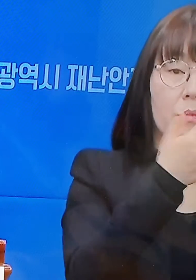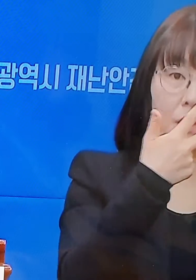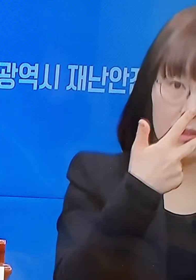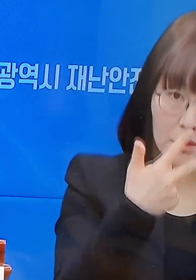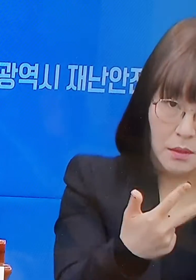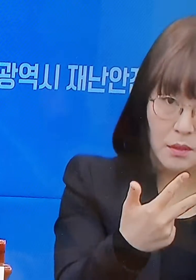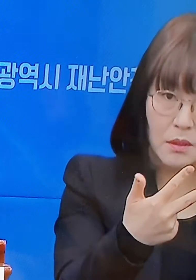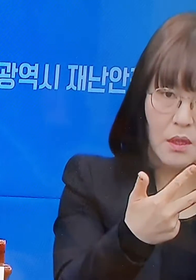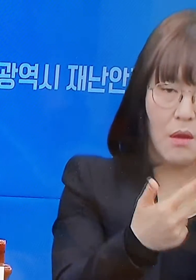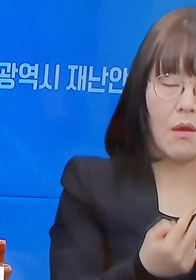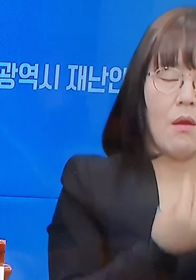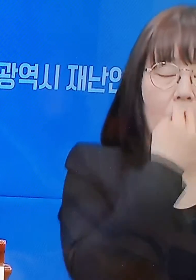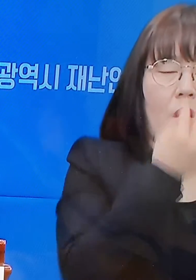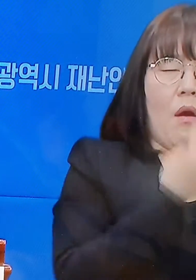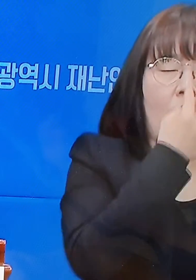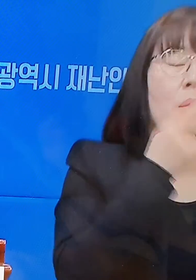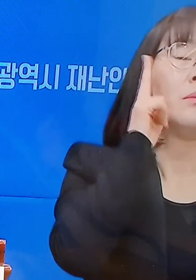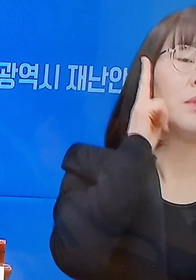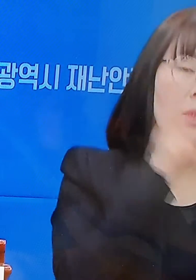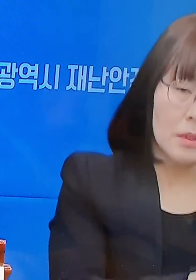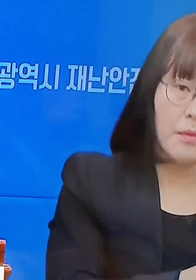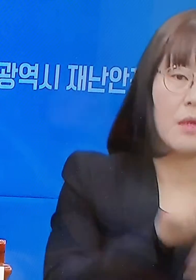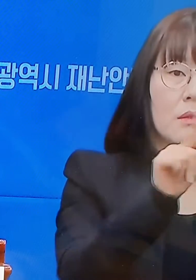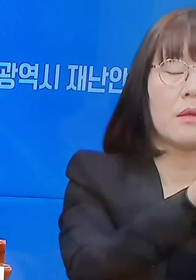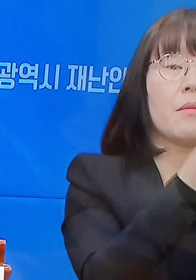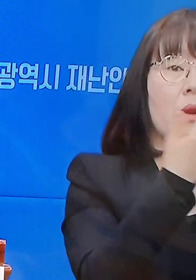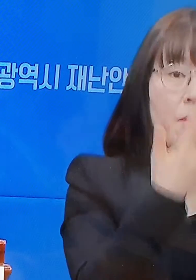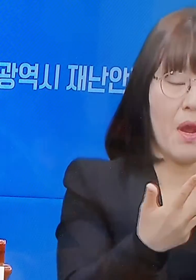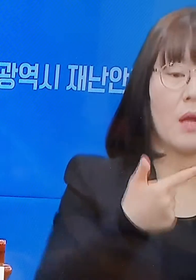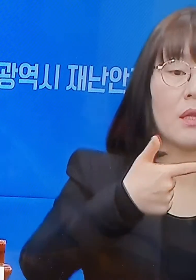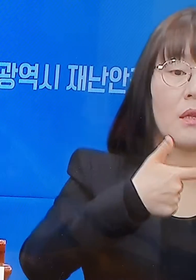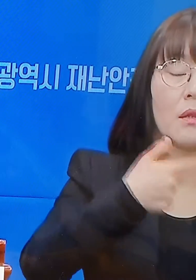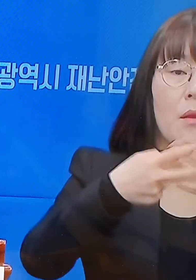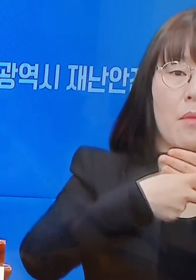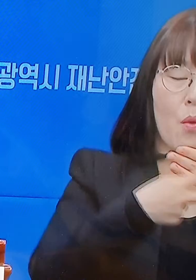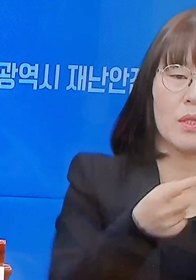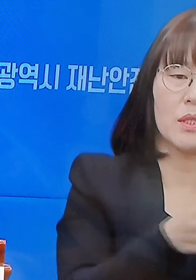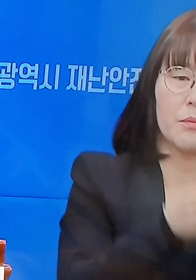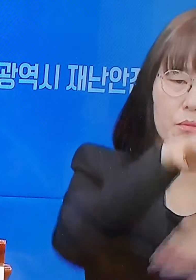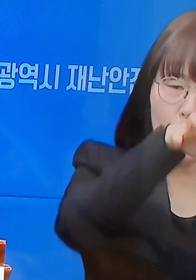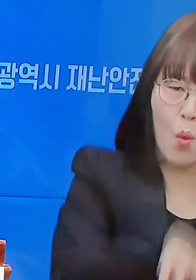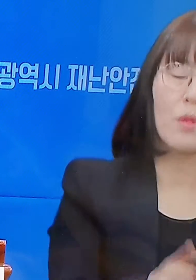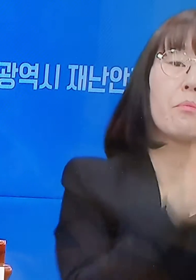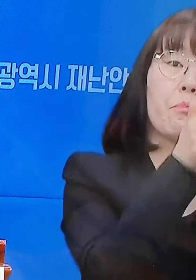rises above 37 degrees, as we can see,